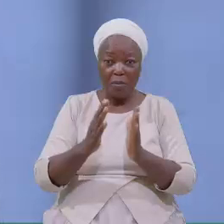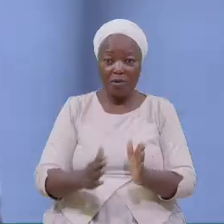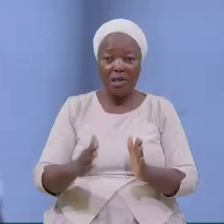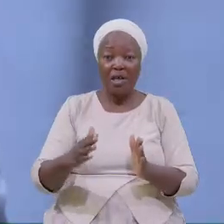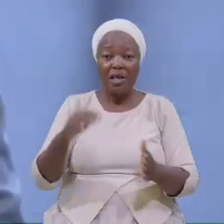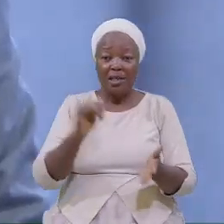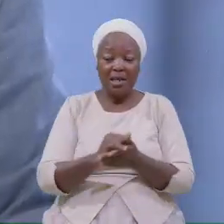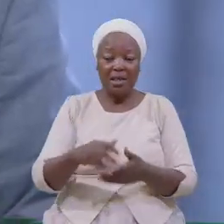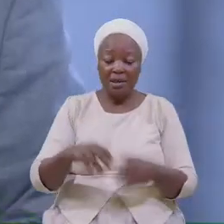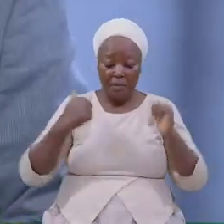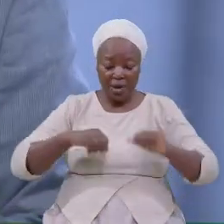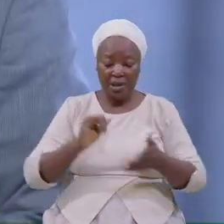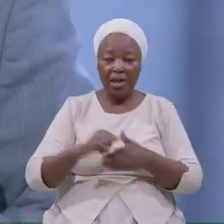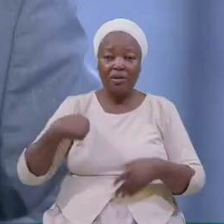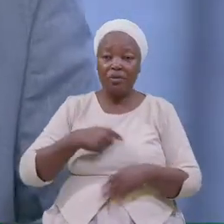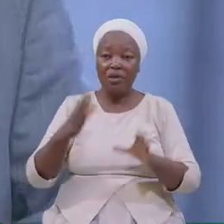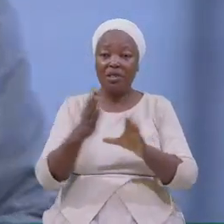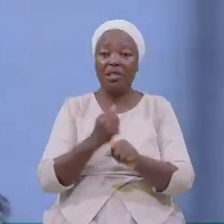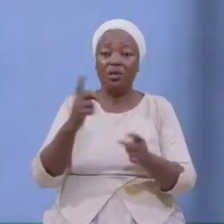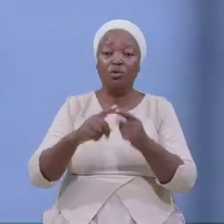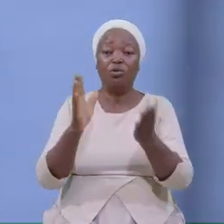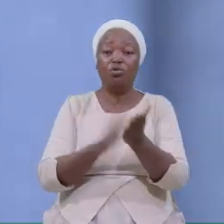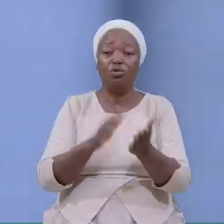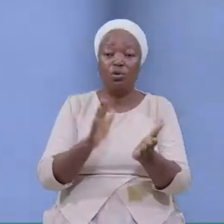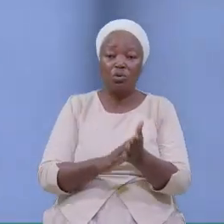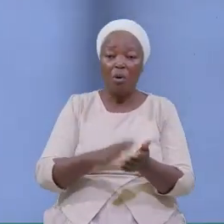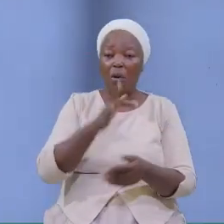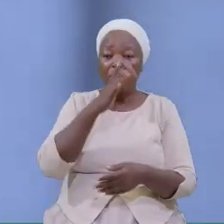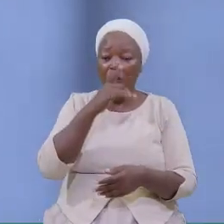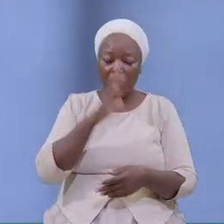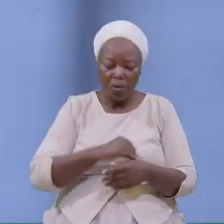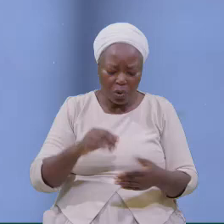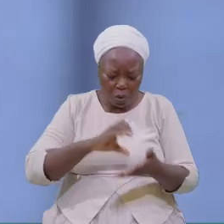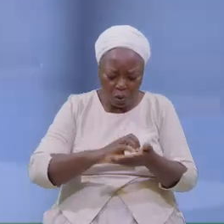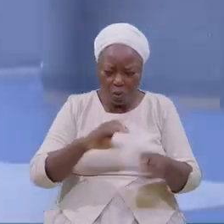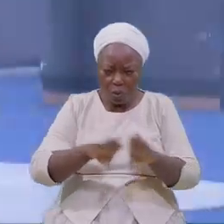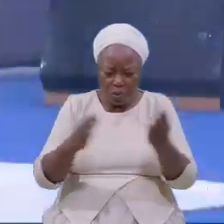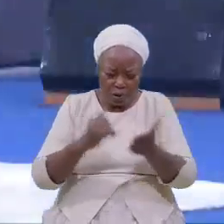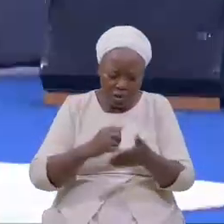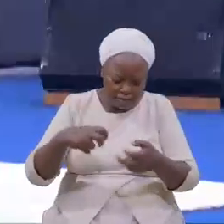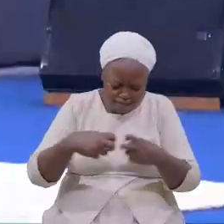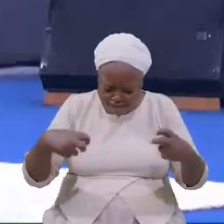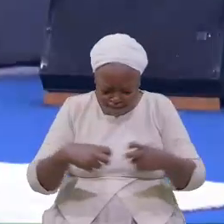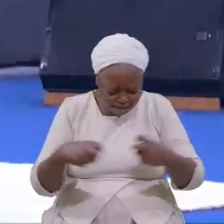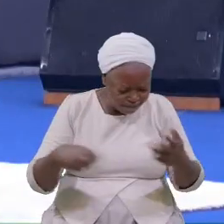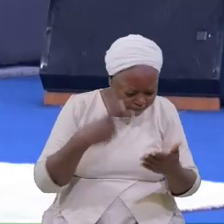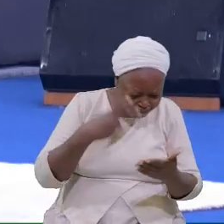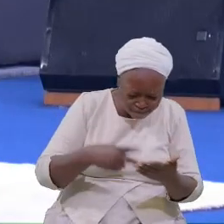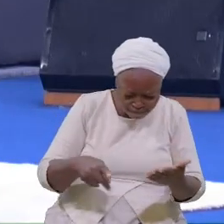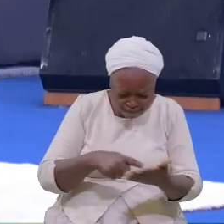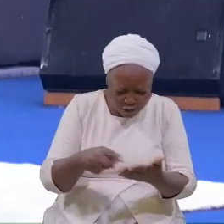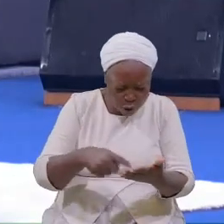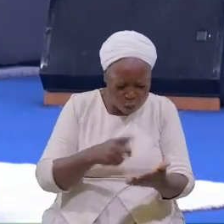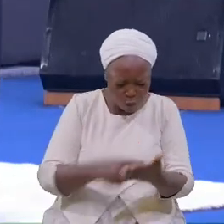will take to school. Mommy will scrutinize and watch everything. What kind of thing is